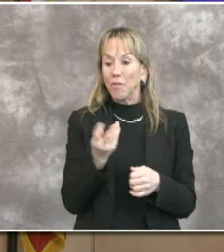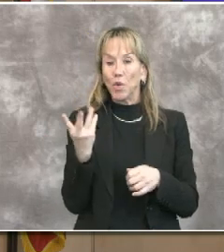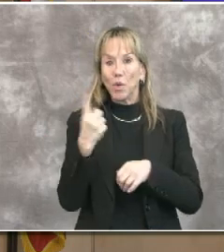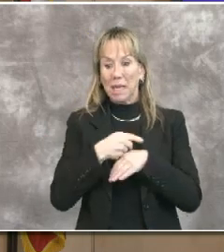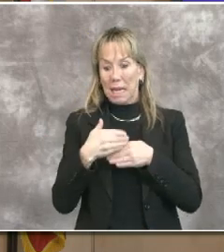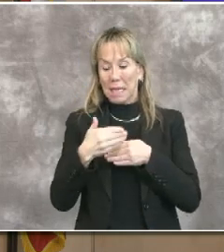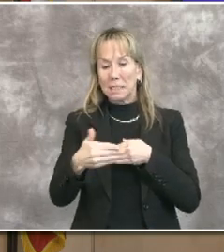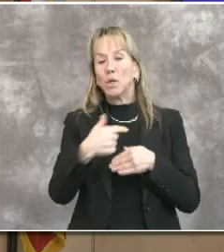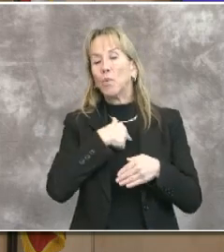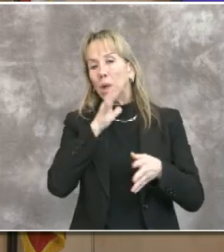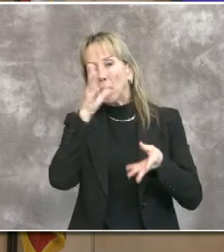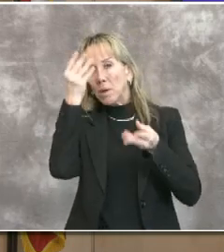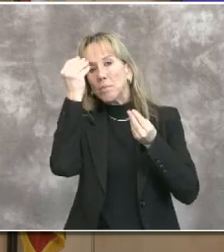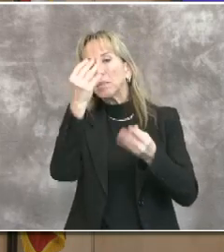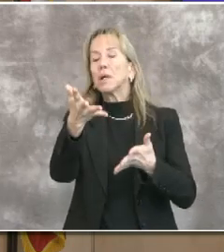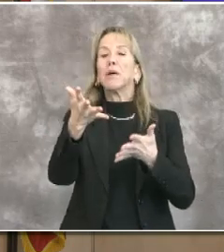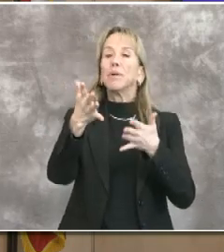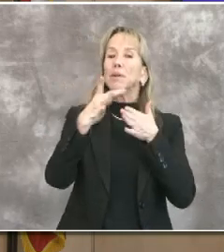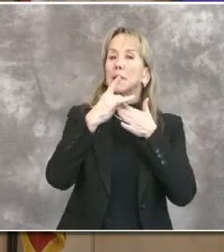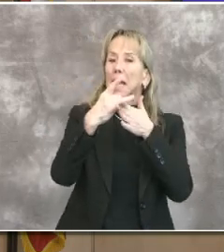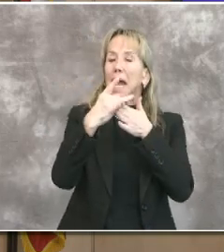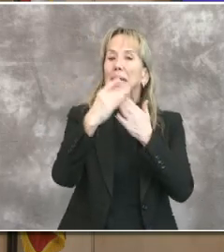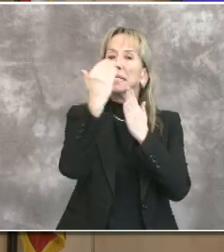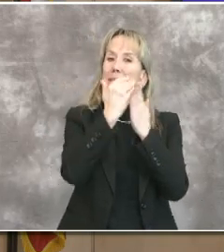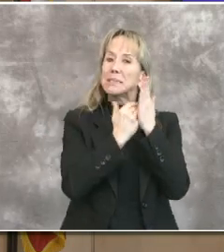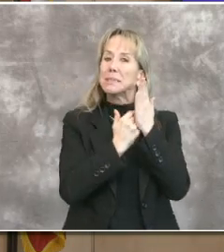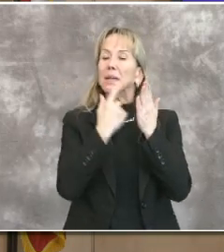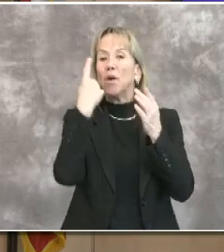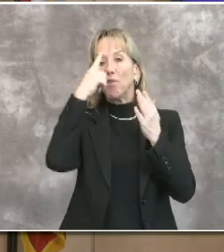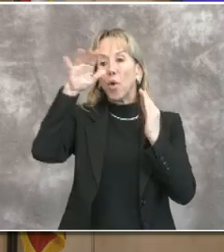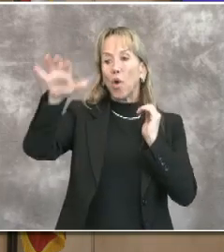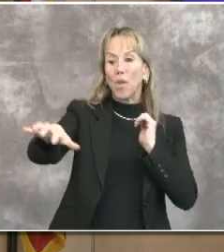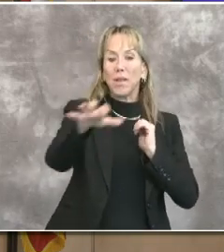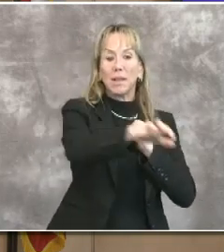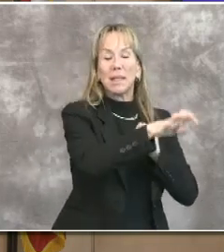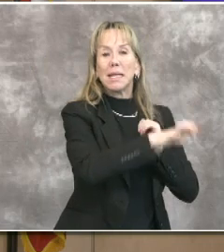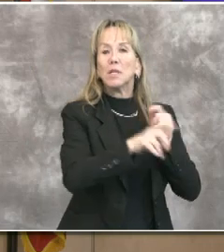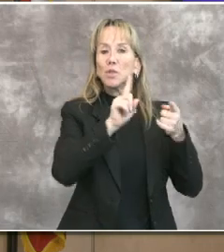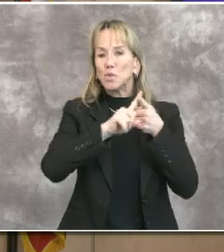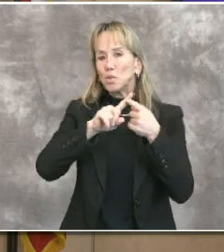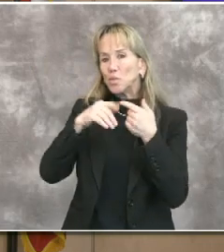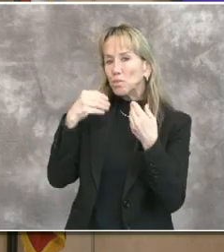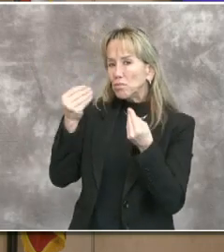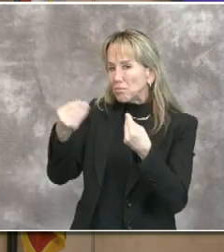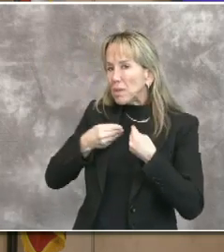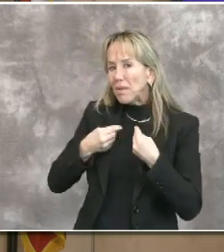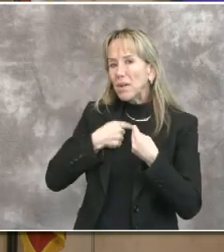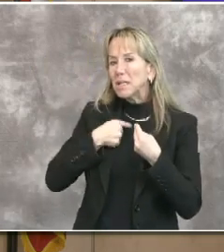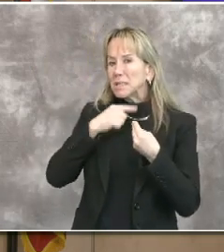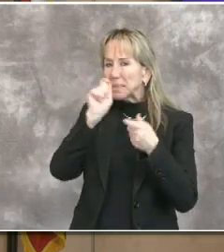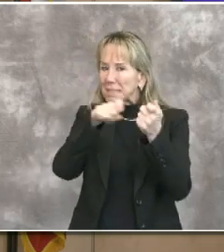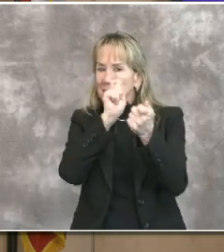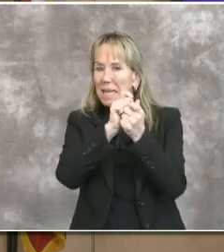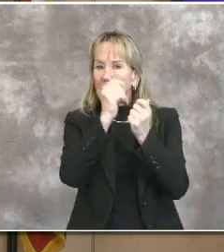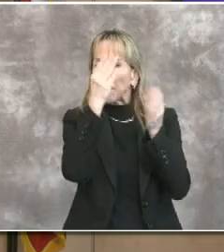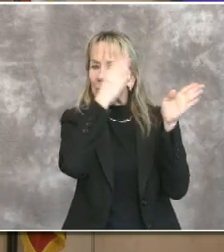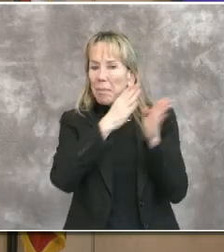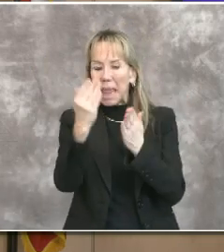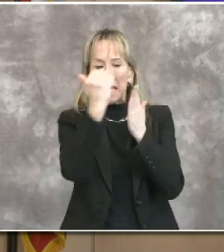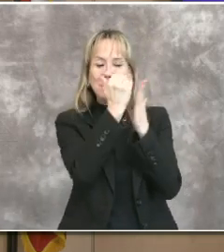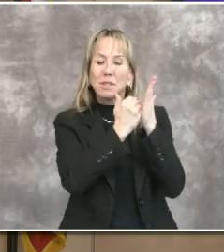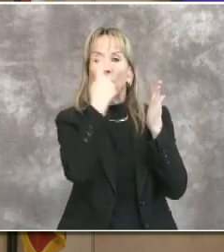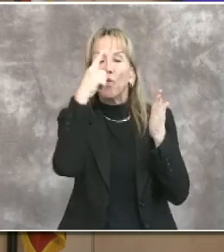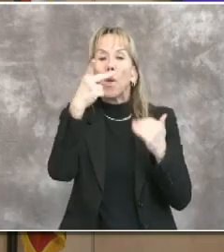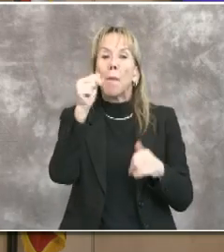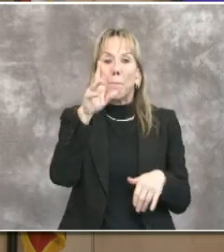local jurisdictions around the parameters for them to draft park-specific plans that they would put them in a